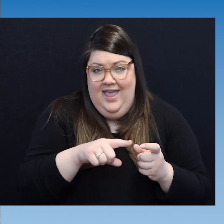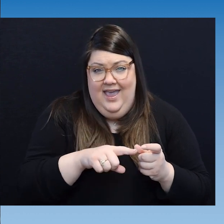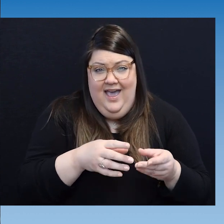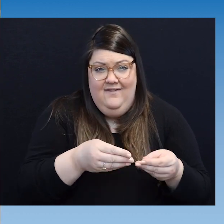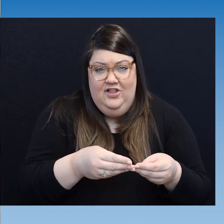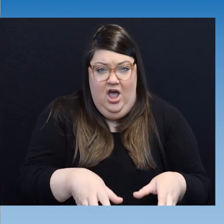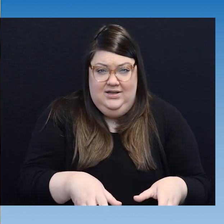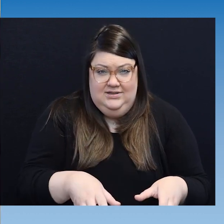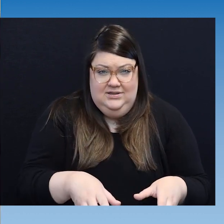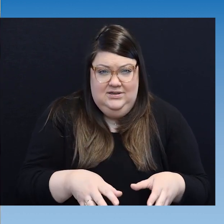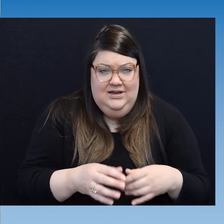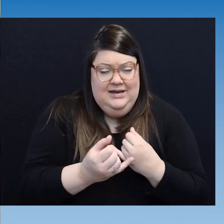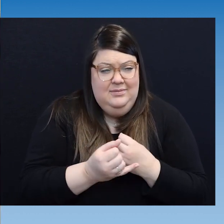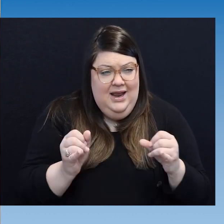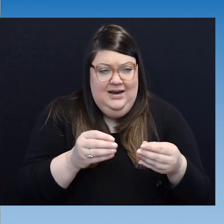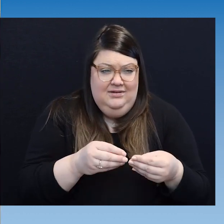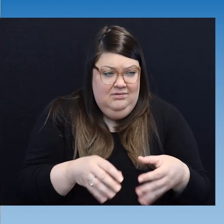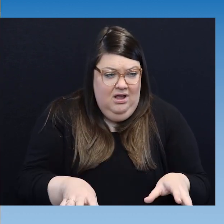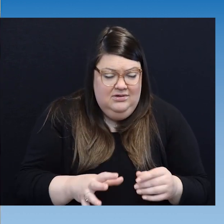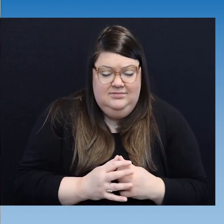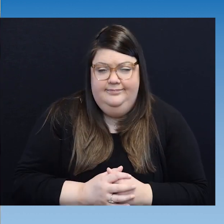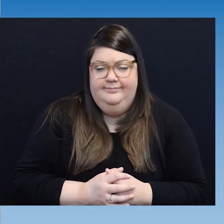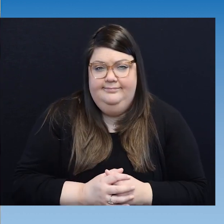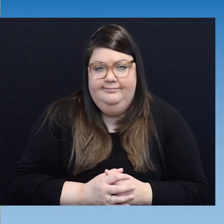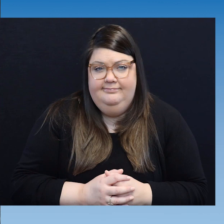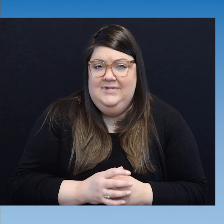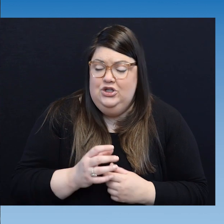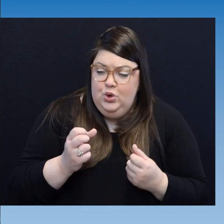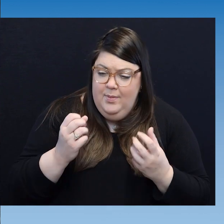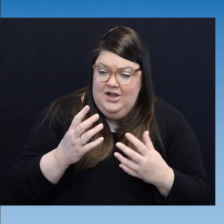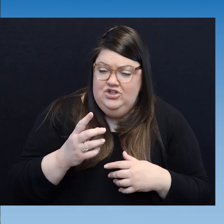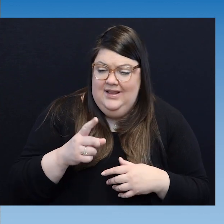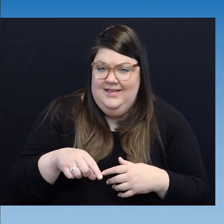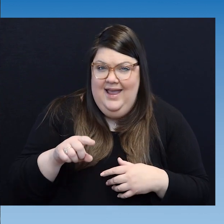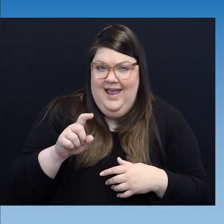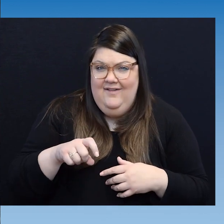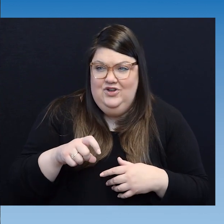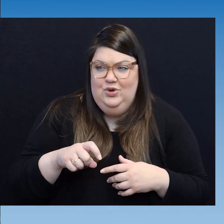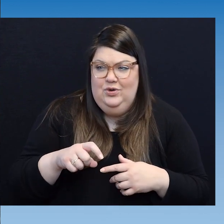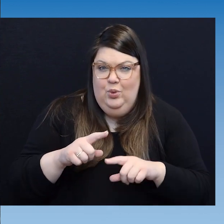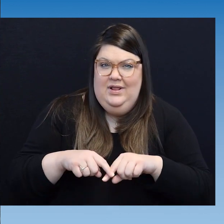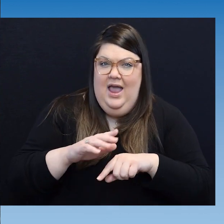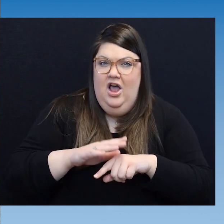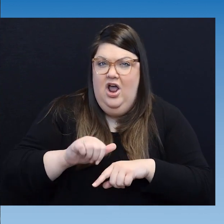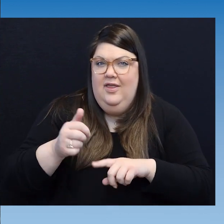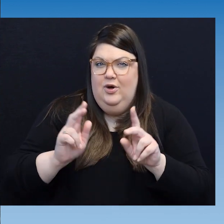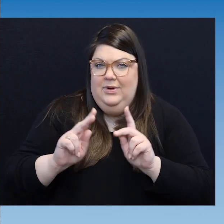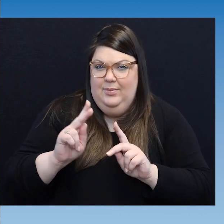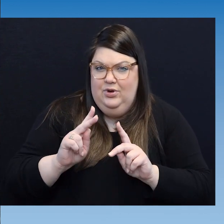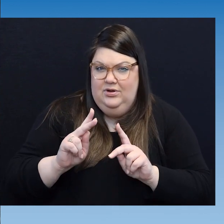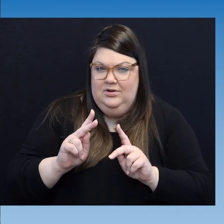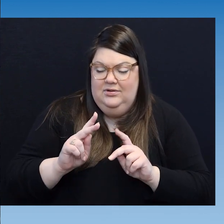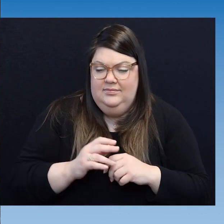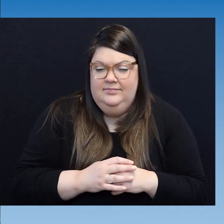lost. Mm-hmm. So much that they have to have other people do for them, yes.